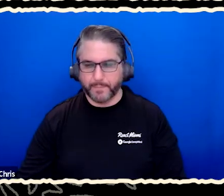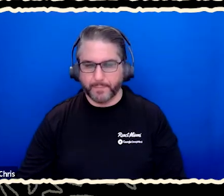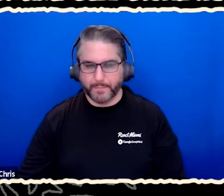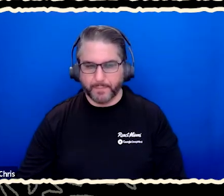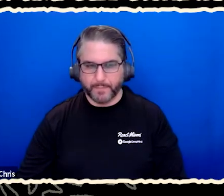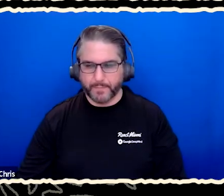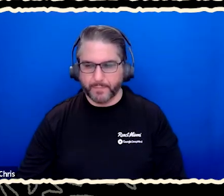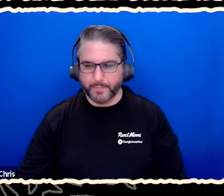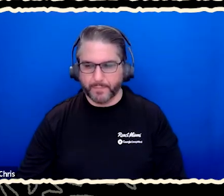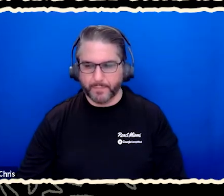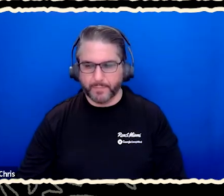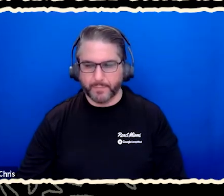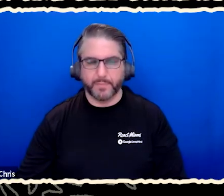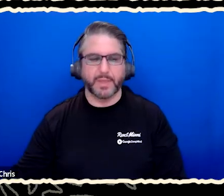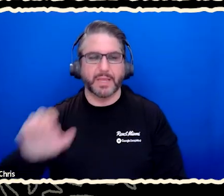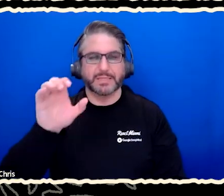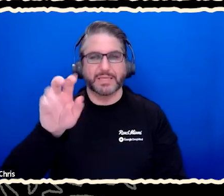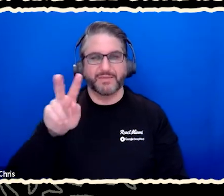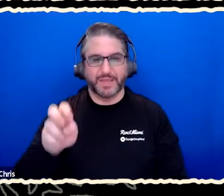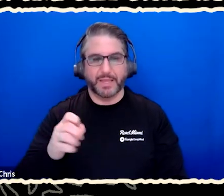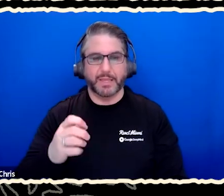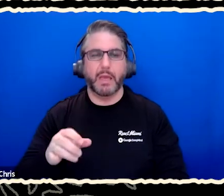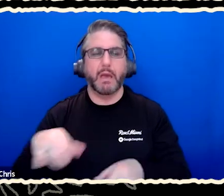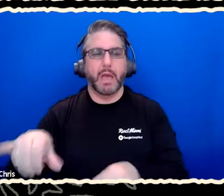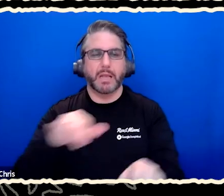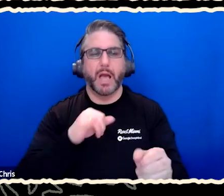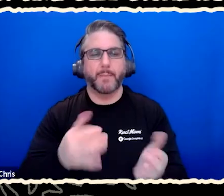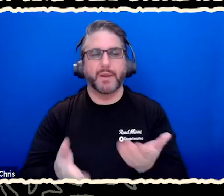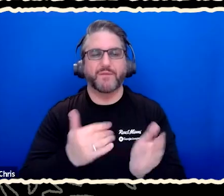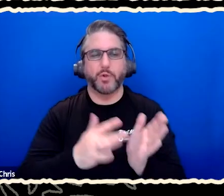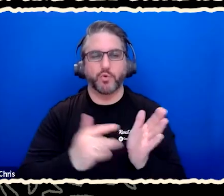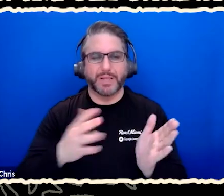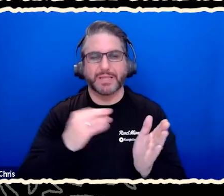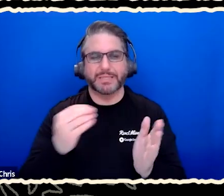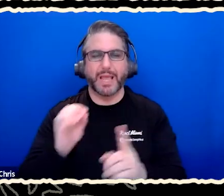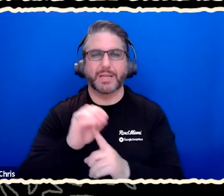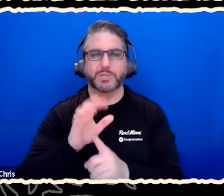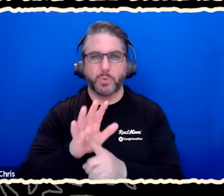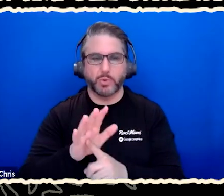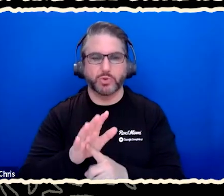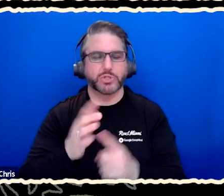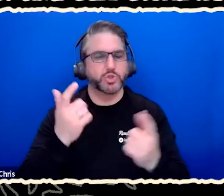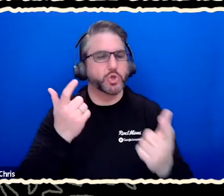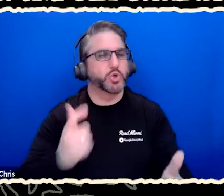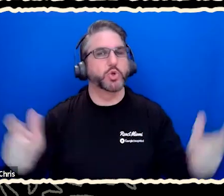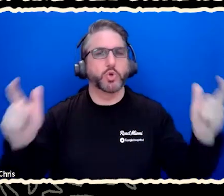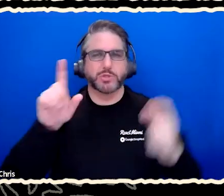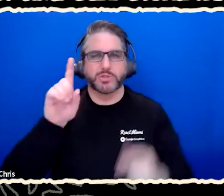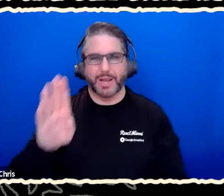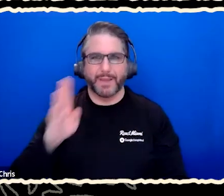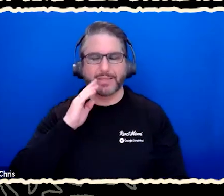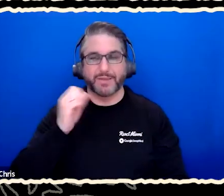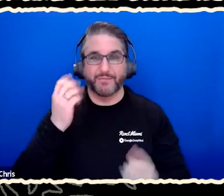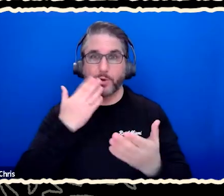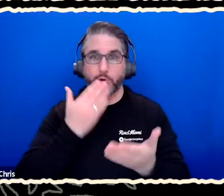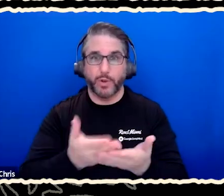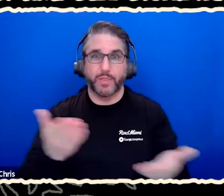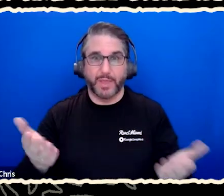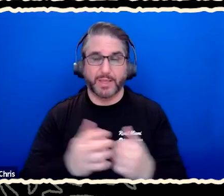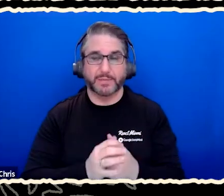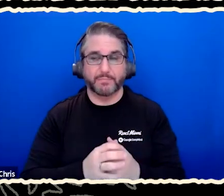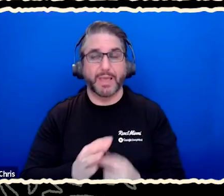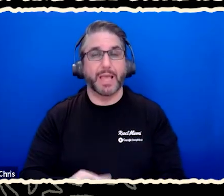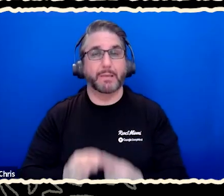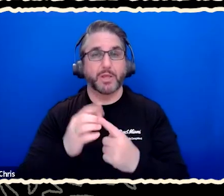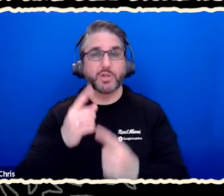CVE stands for Common Vulnerabilities and Exposures, and it's basically a huge database of all with things. And especially on the